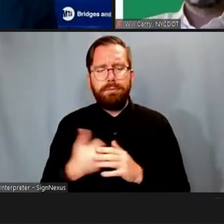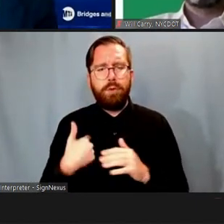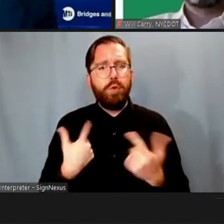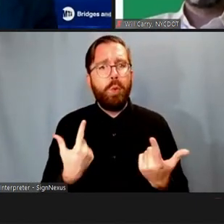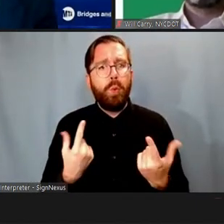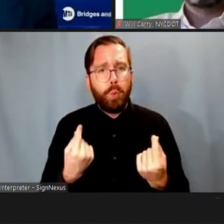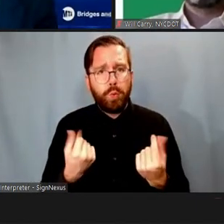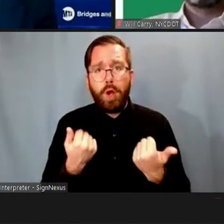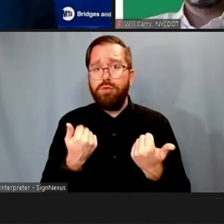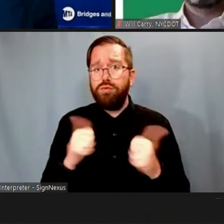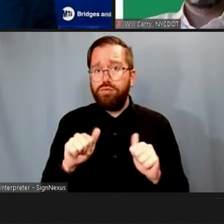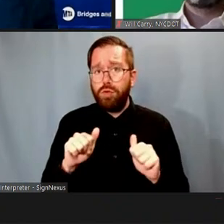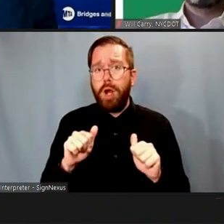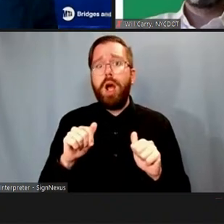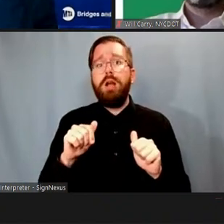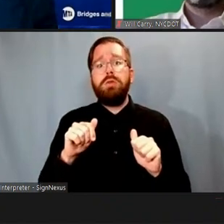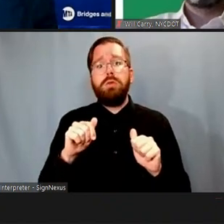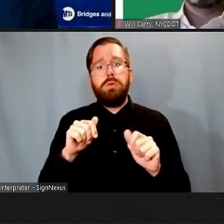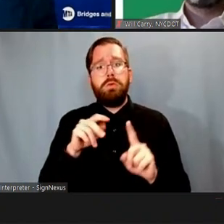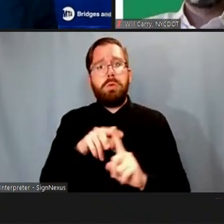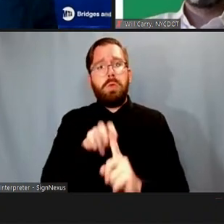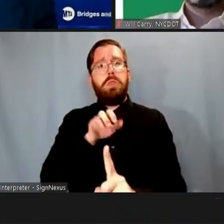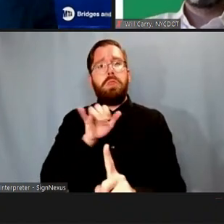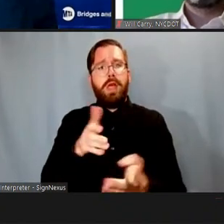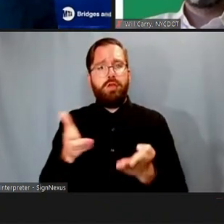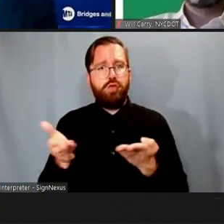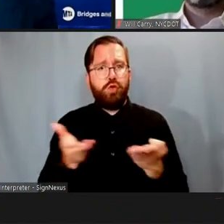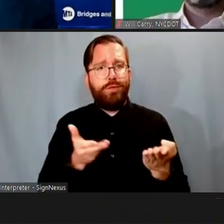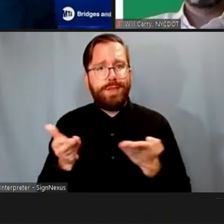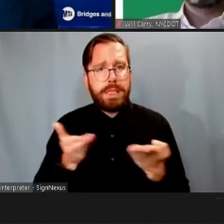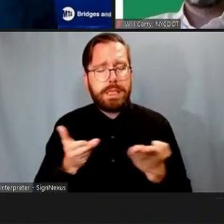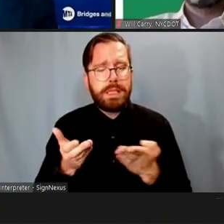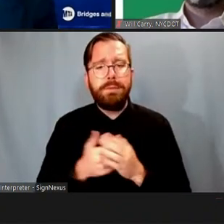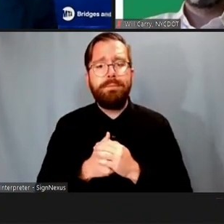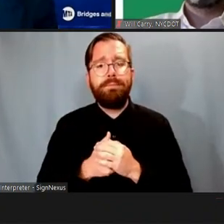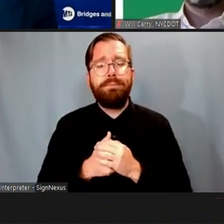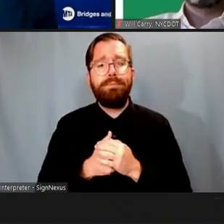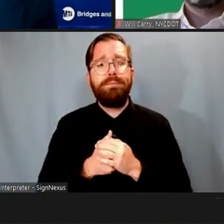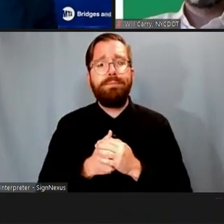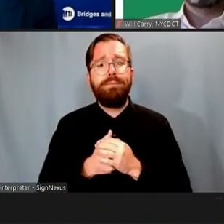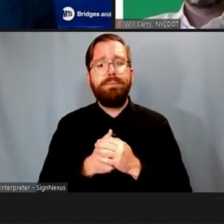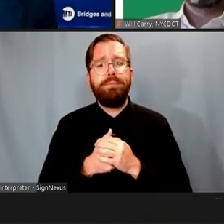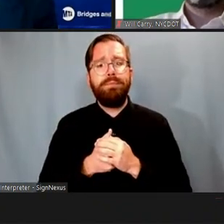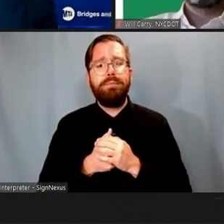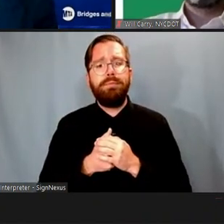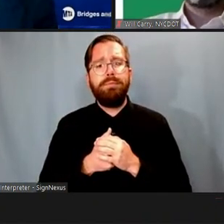get to get us out of the of the service as well so if you don't think about